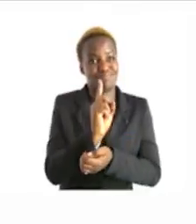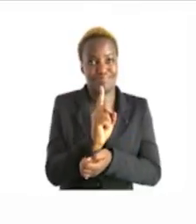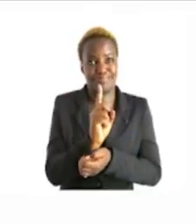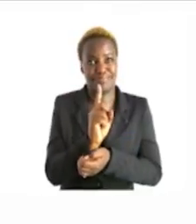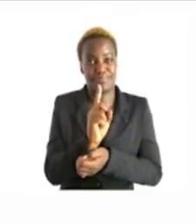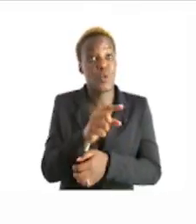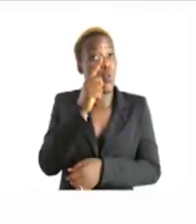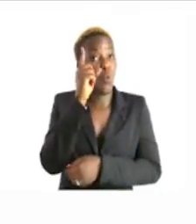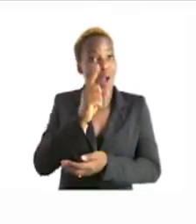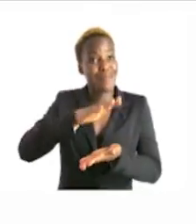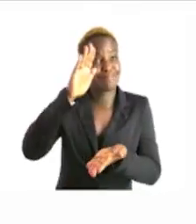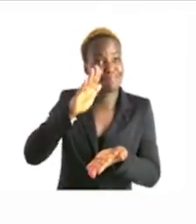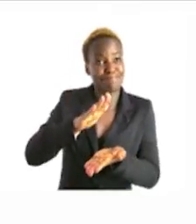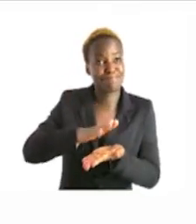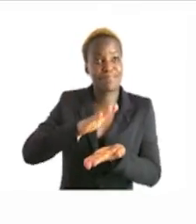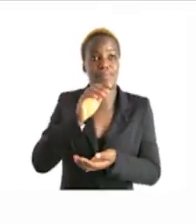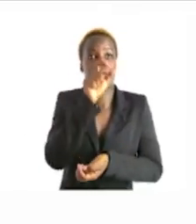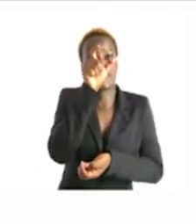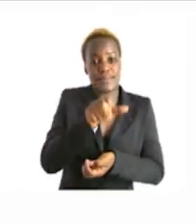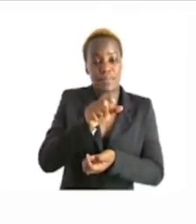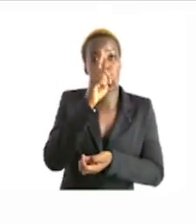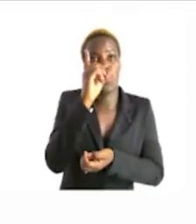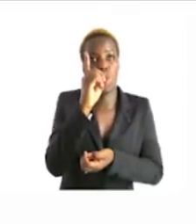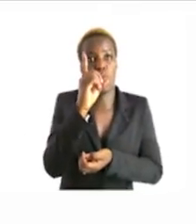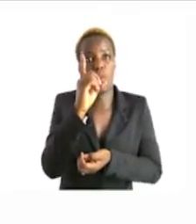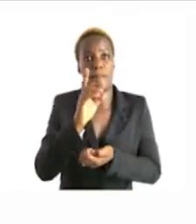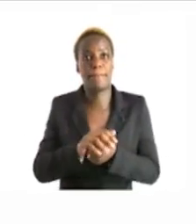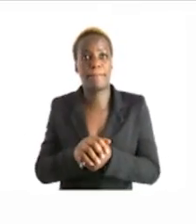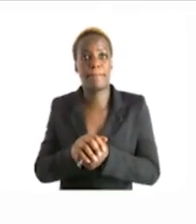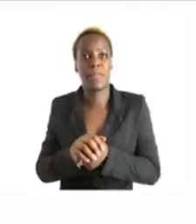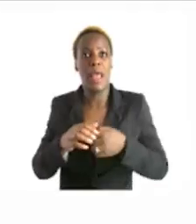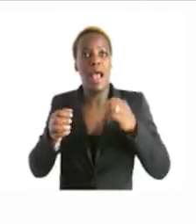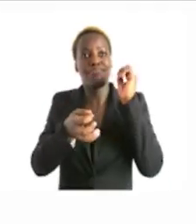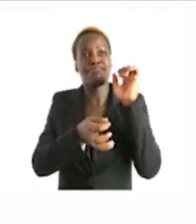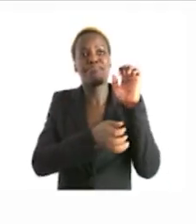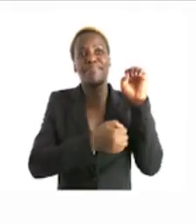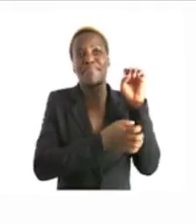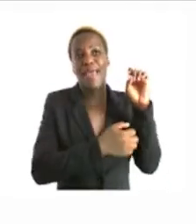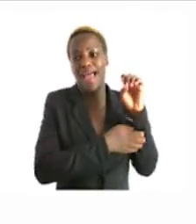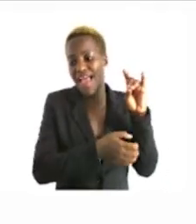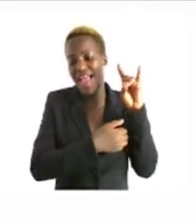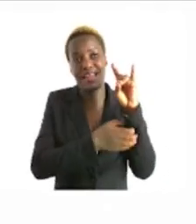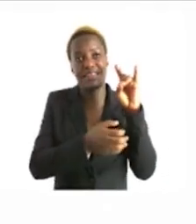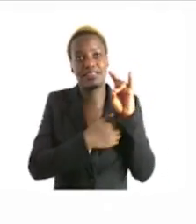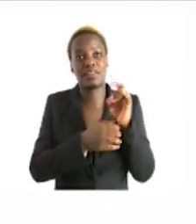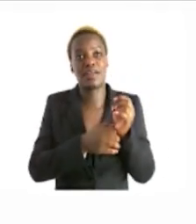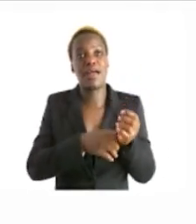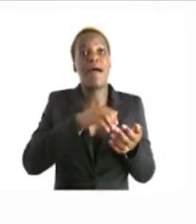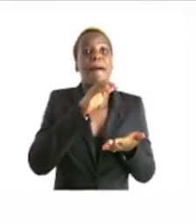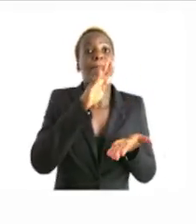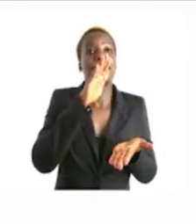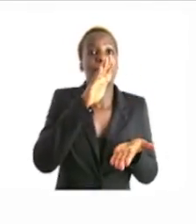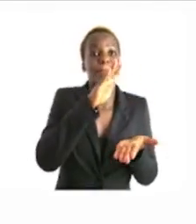it's only one syllable how about the word monkey monkey so it means